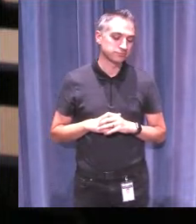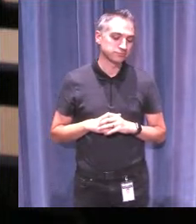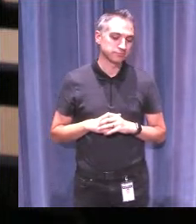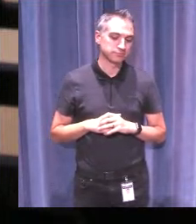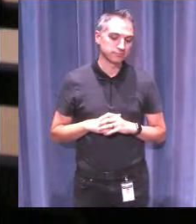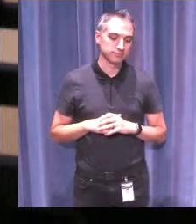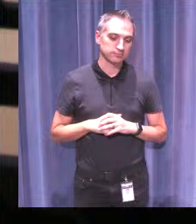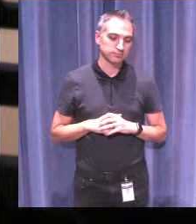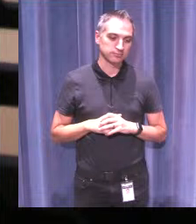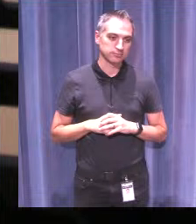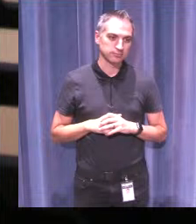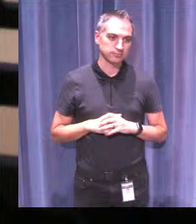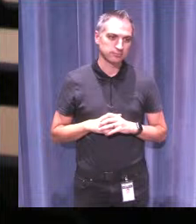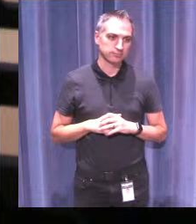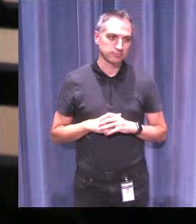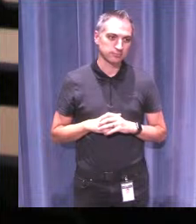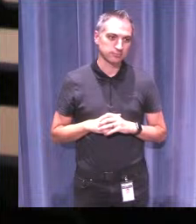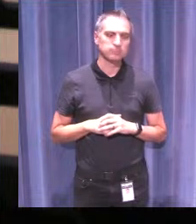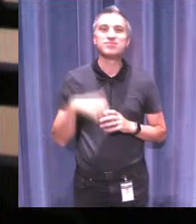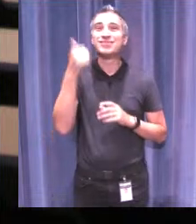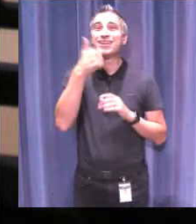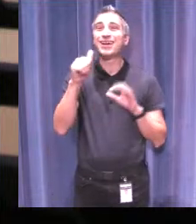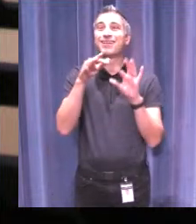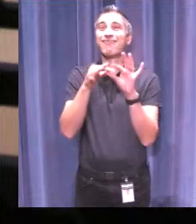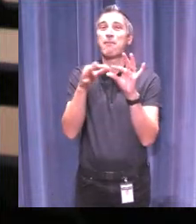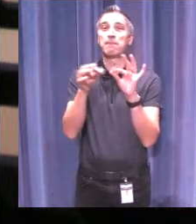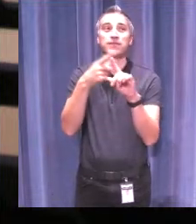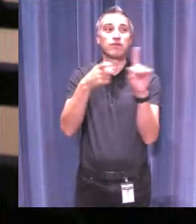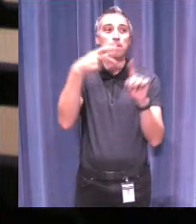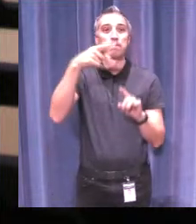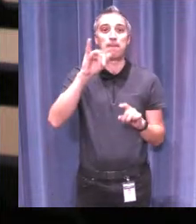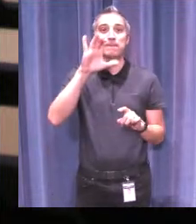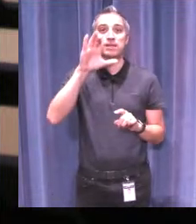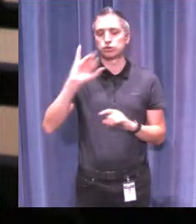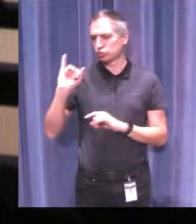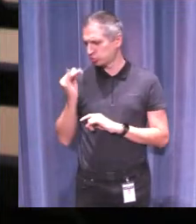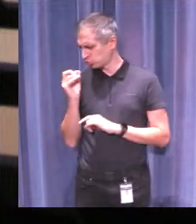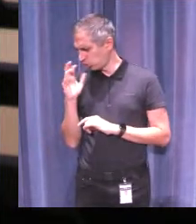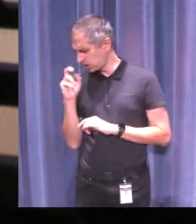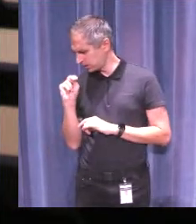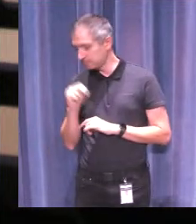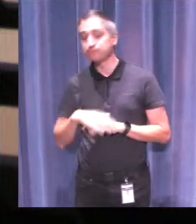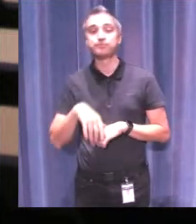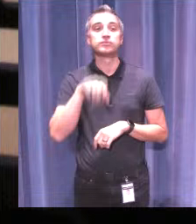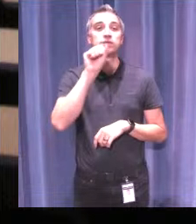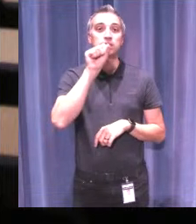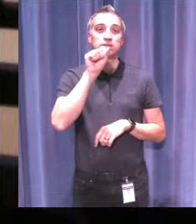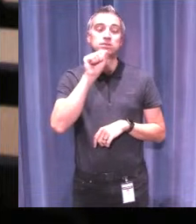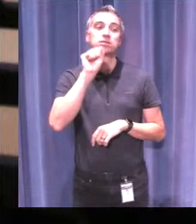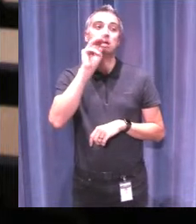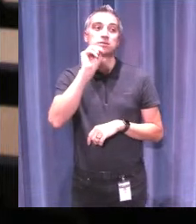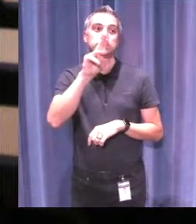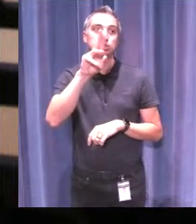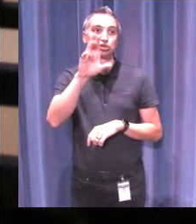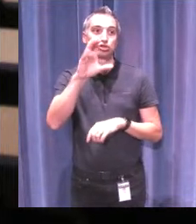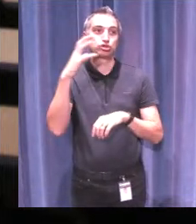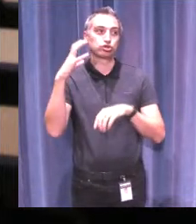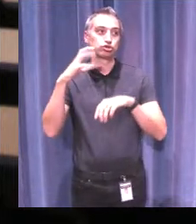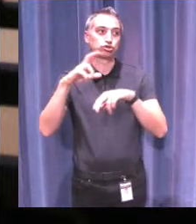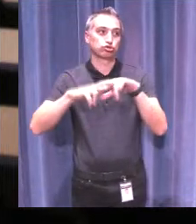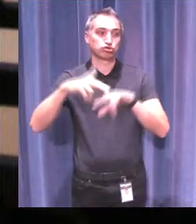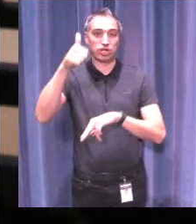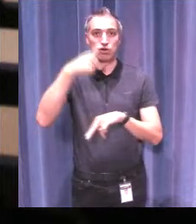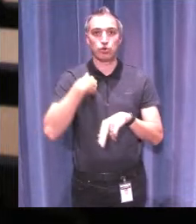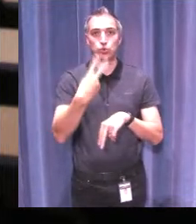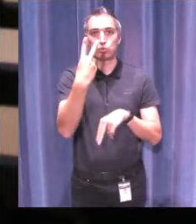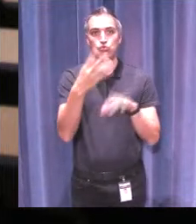Are there any comments from the public, Jordan? Yes, Mr. Chair, there's been two comments